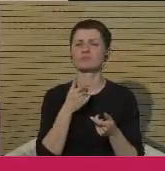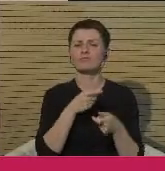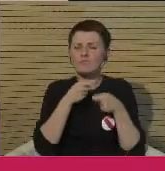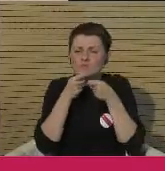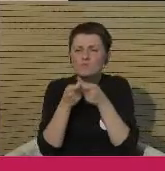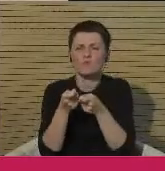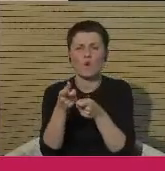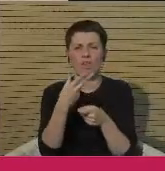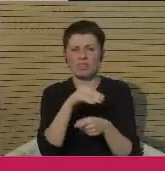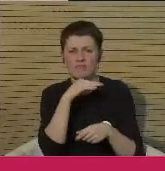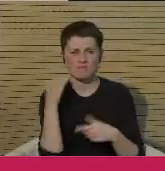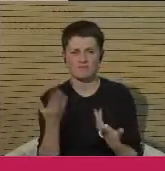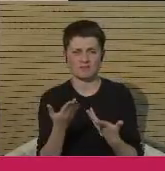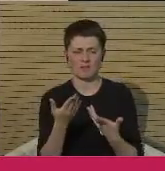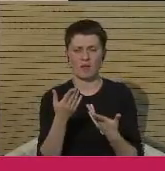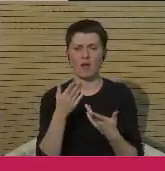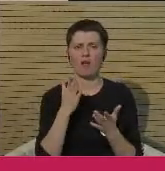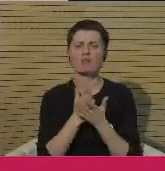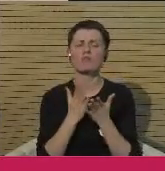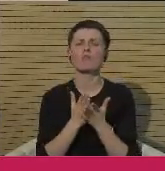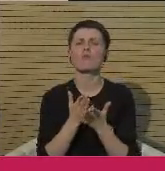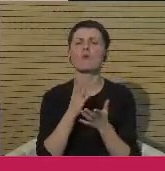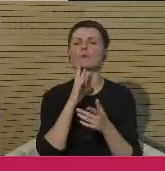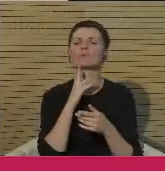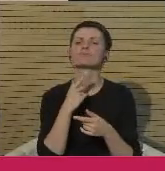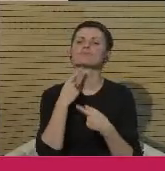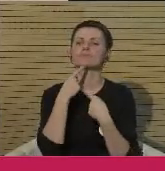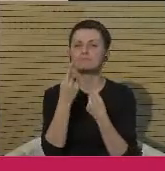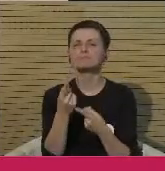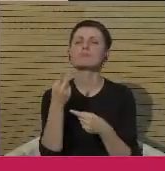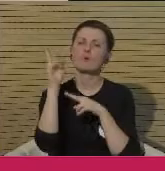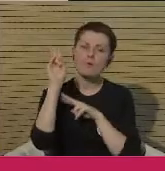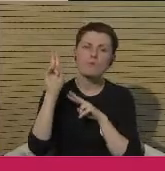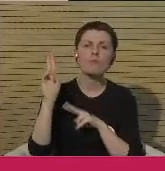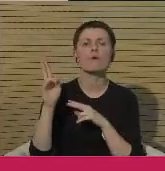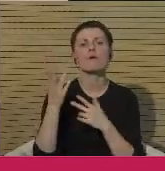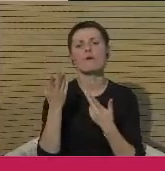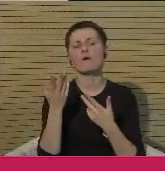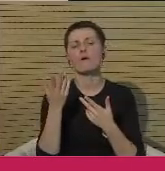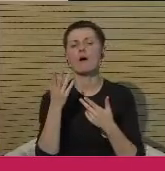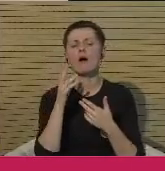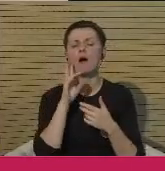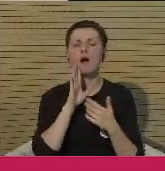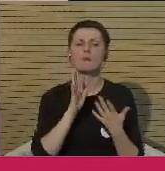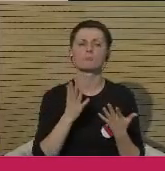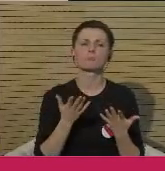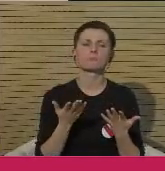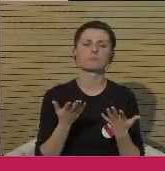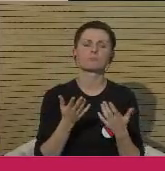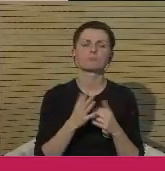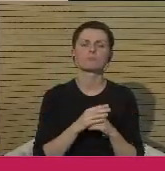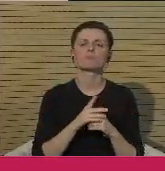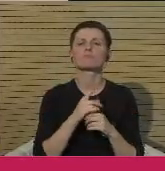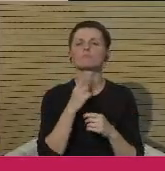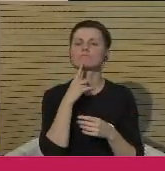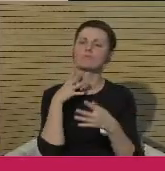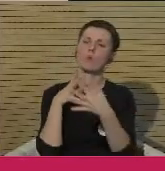We have the feeling that this pressure is not enough. It is only declarative.